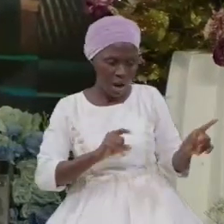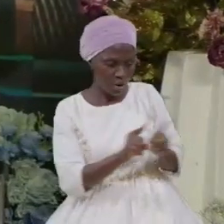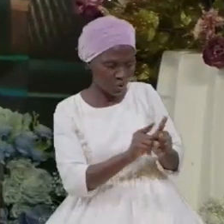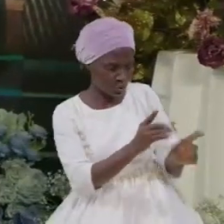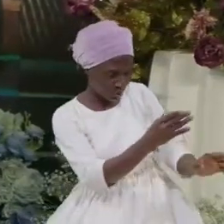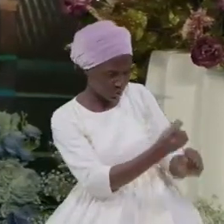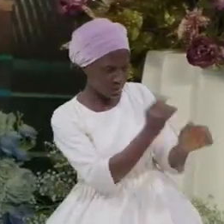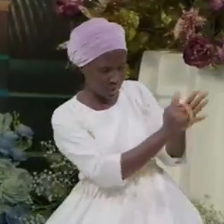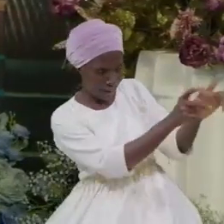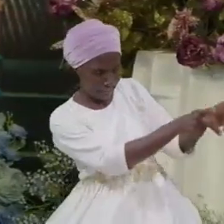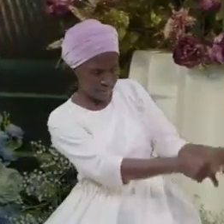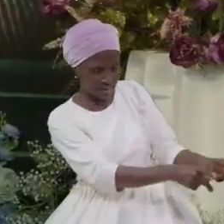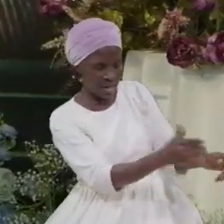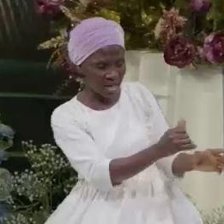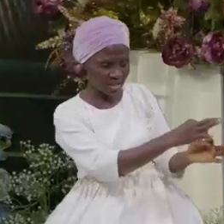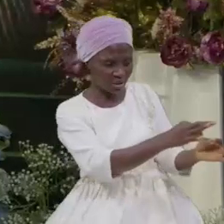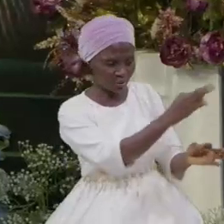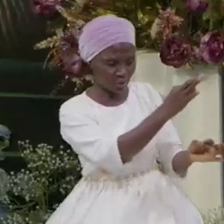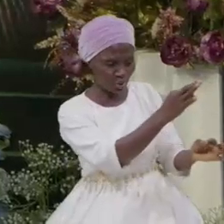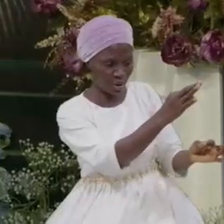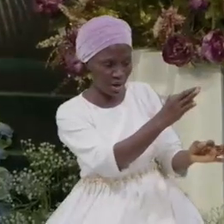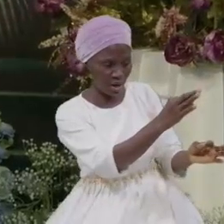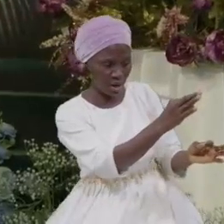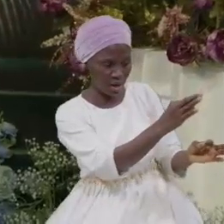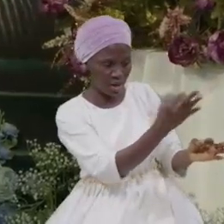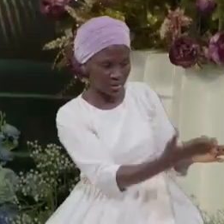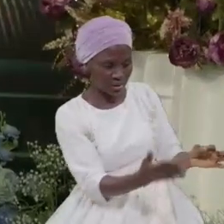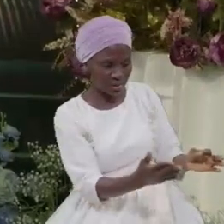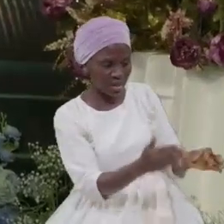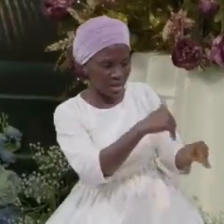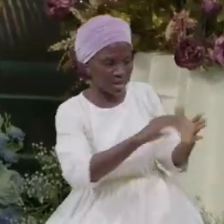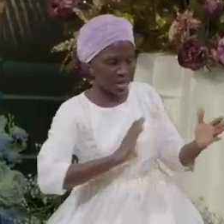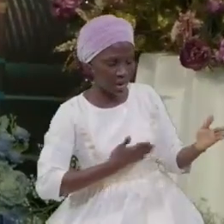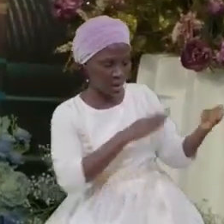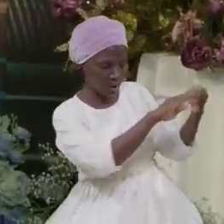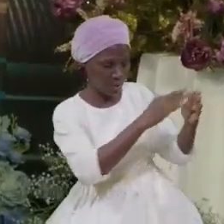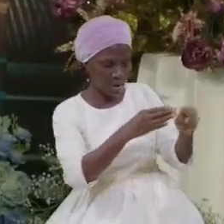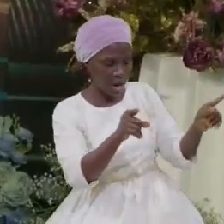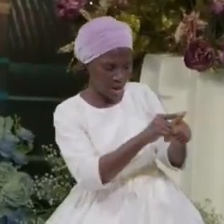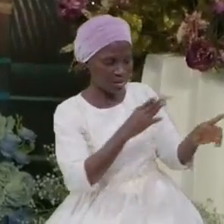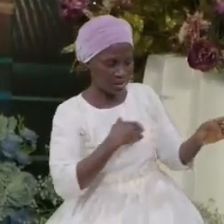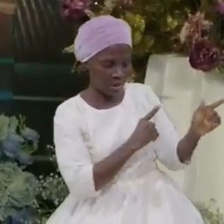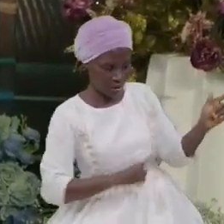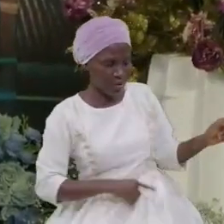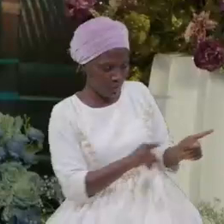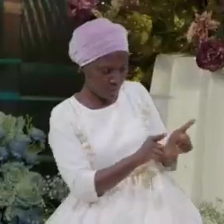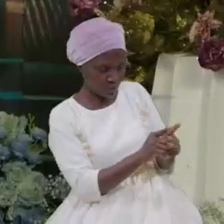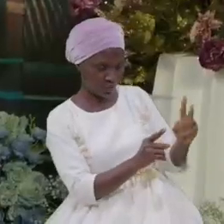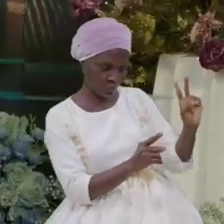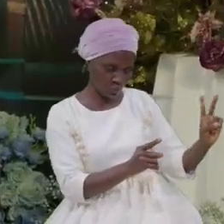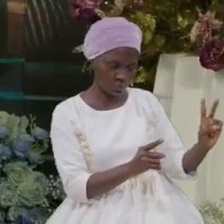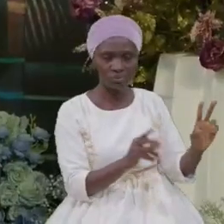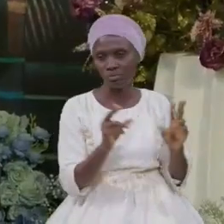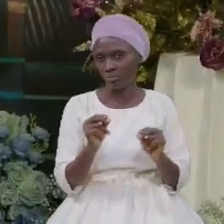a spiritual deity in our community. I also take him as my Lord.